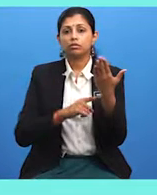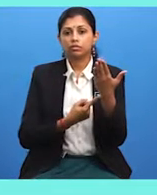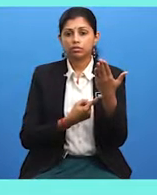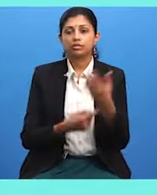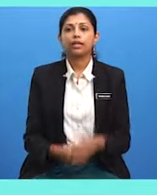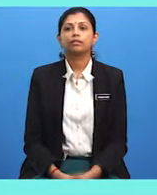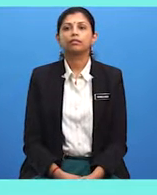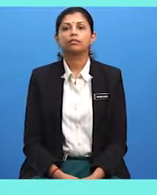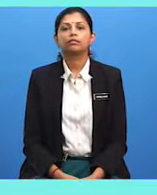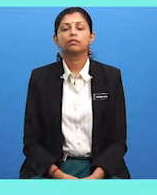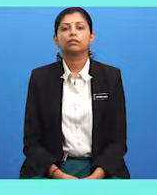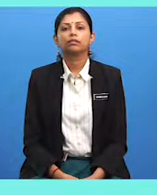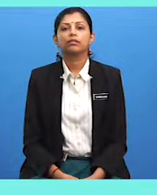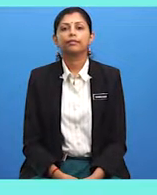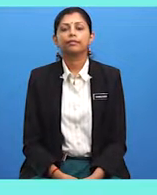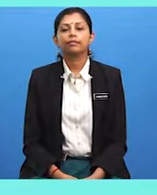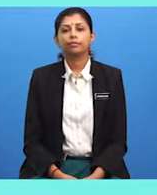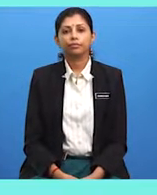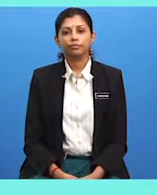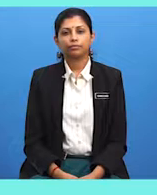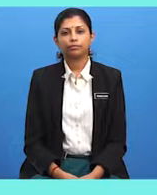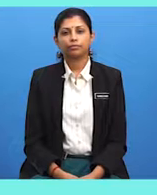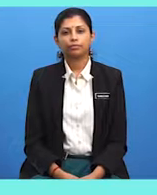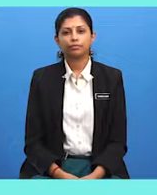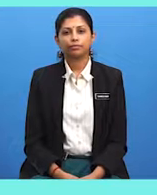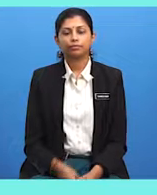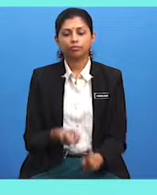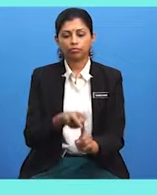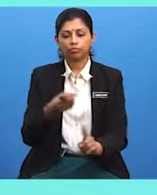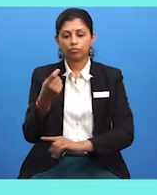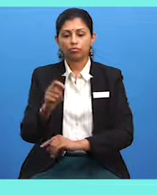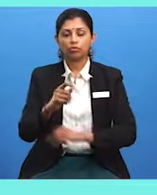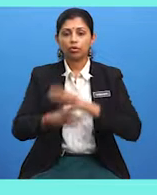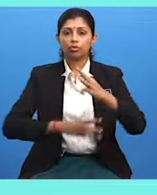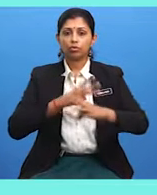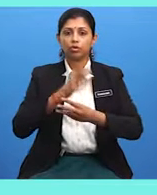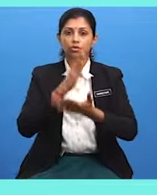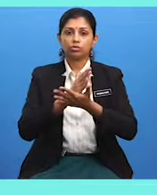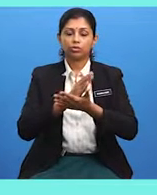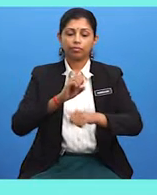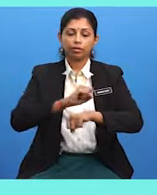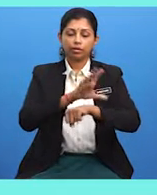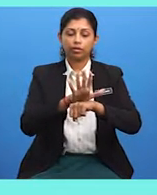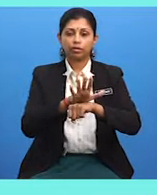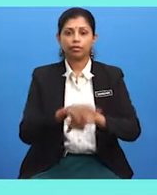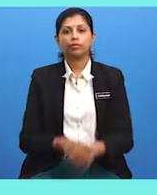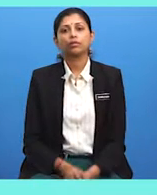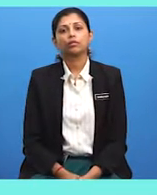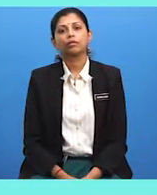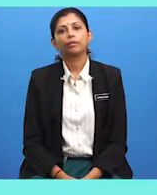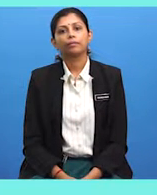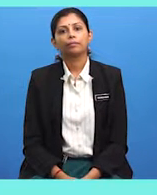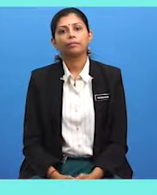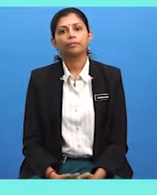in unprecedented circumstances resulting from the world stopping COVID-19 pandemic.